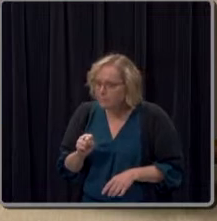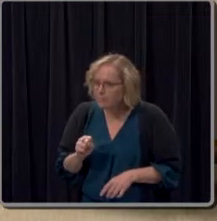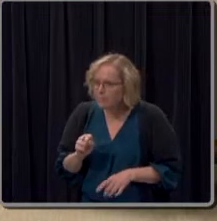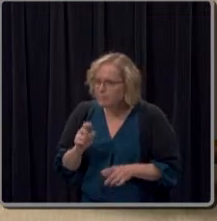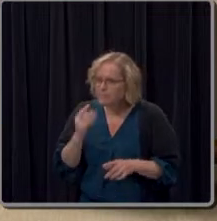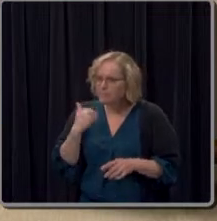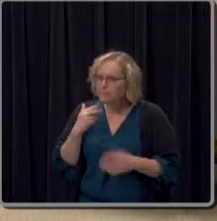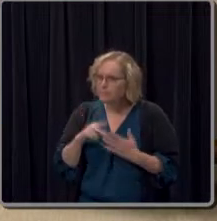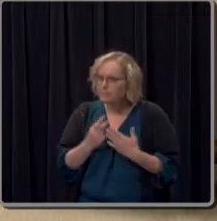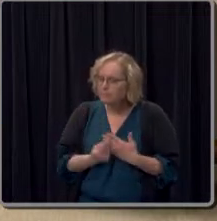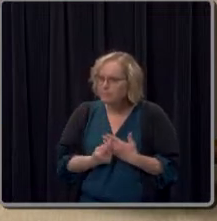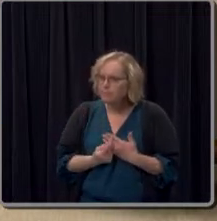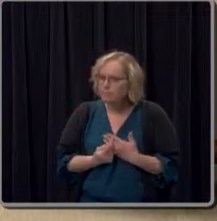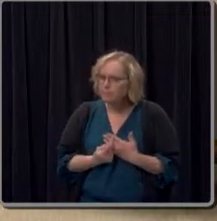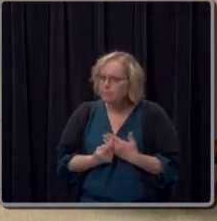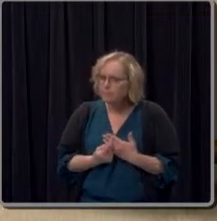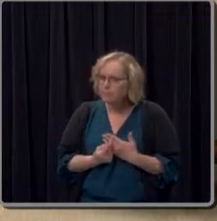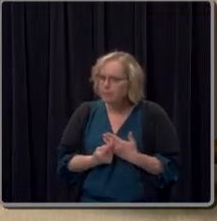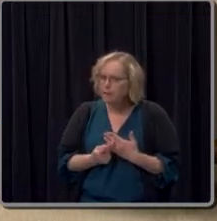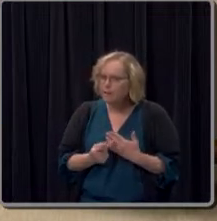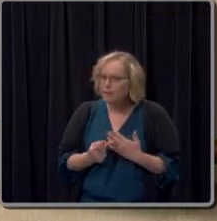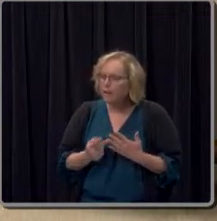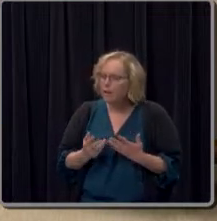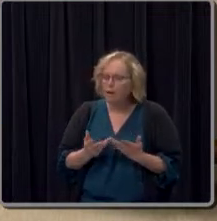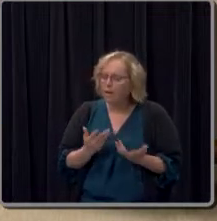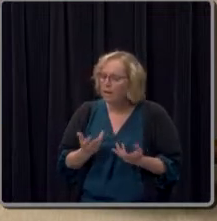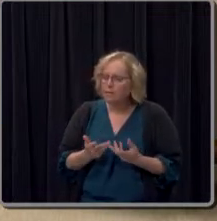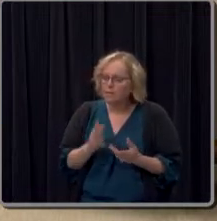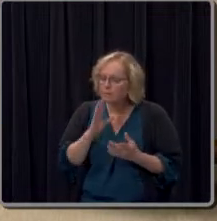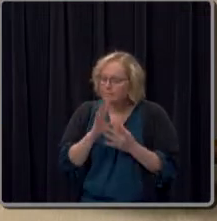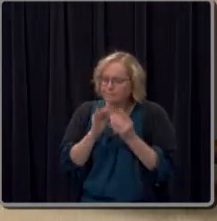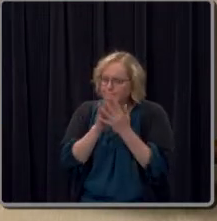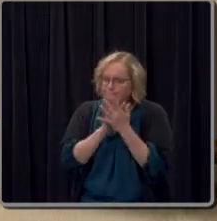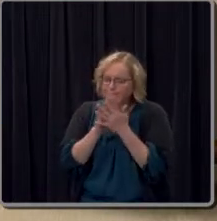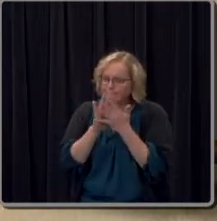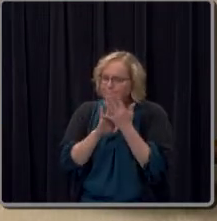programming and plotting, but that's totally doable in a planning system.